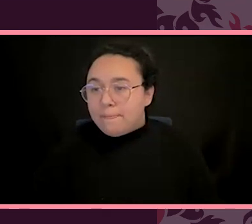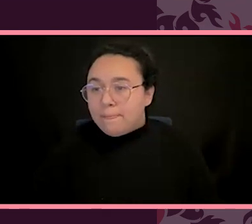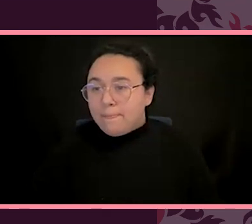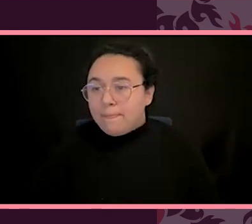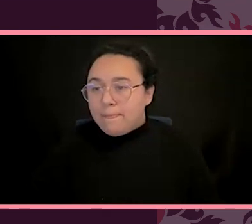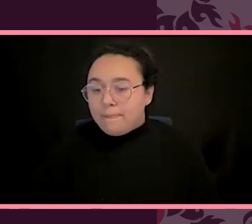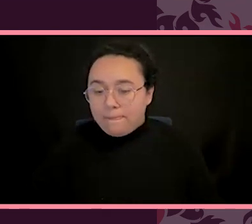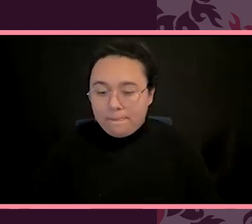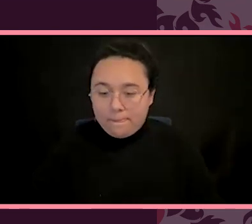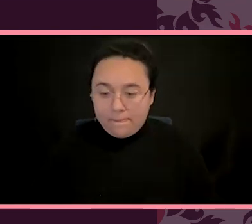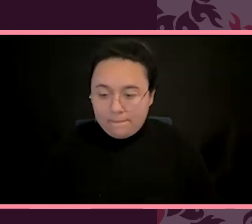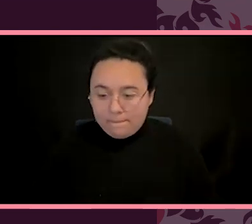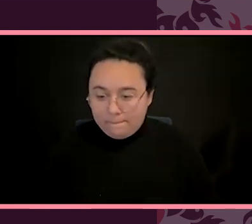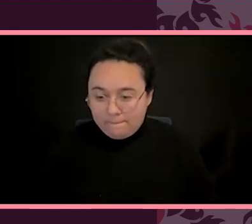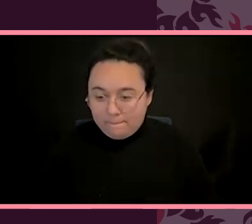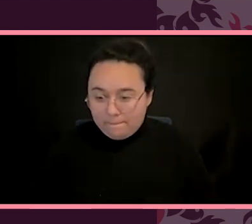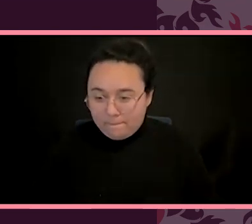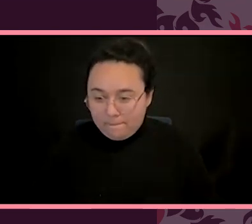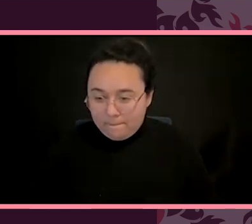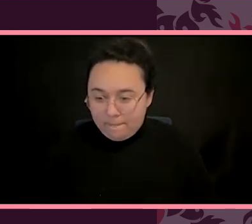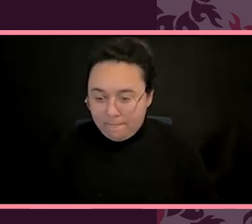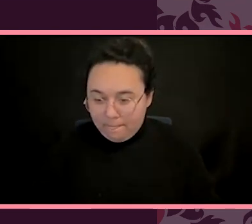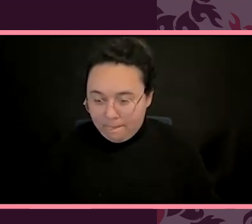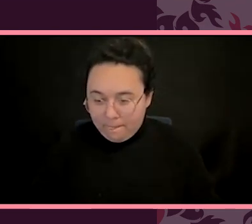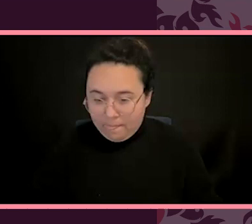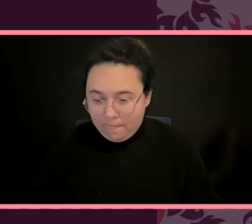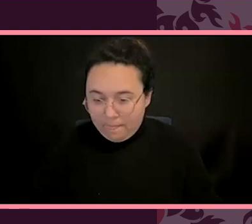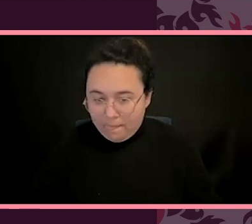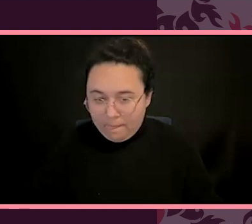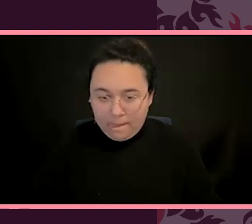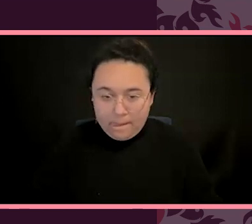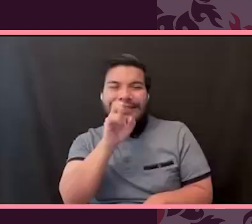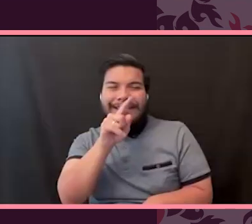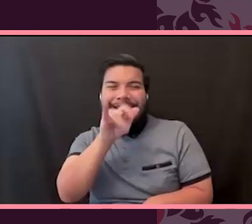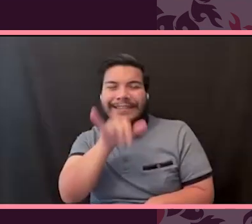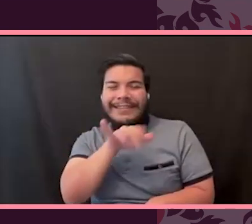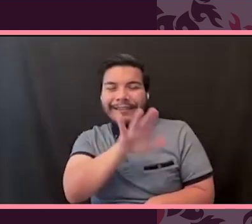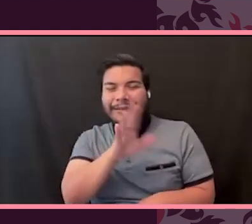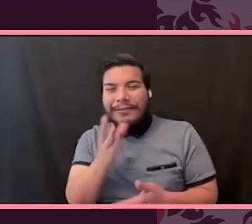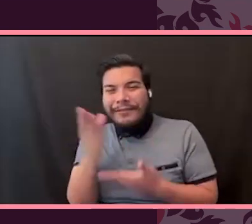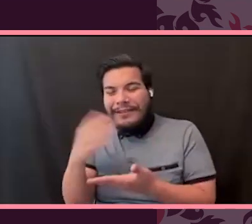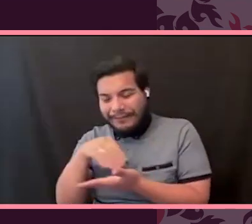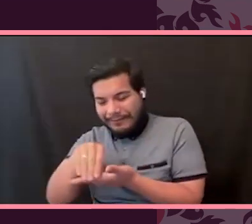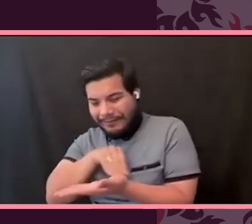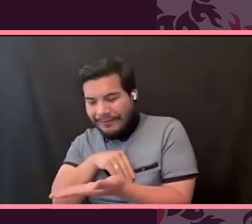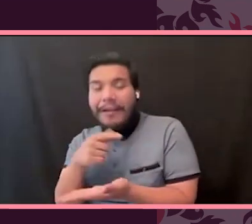This is Jaya. I took Destiny's advice and wrote myself a little note. So I'm learning.